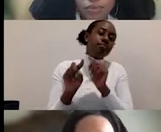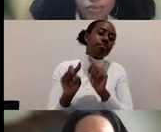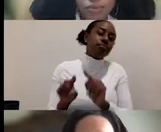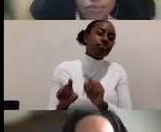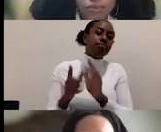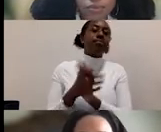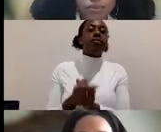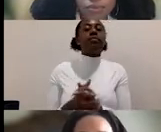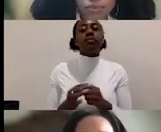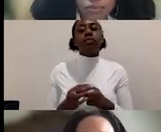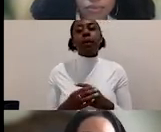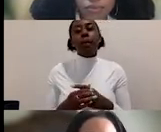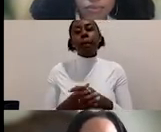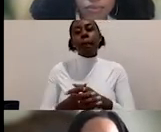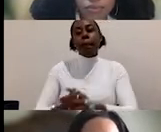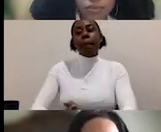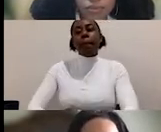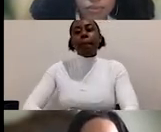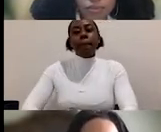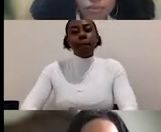answers in.